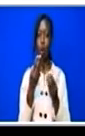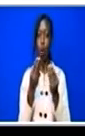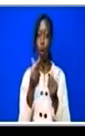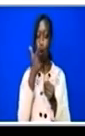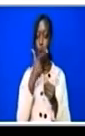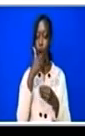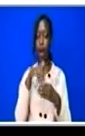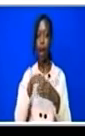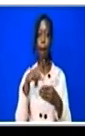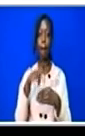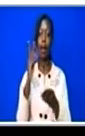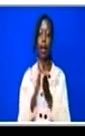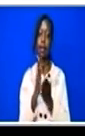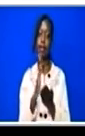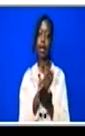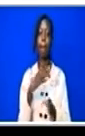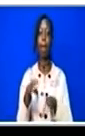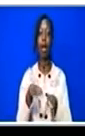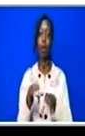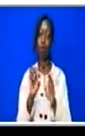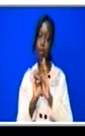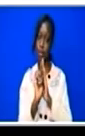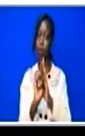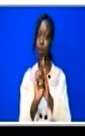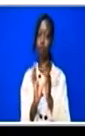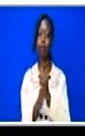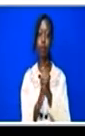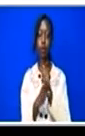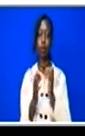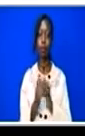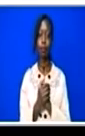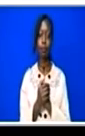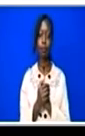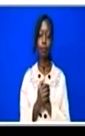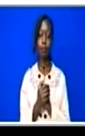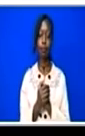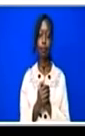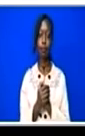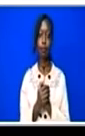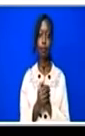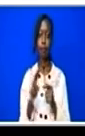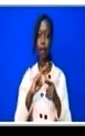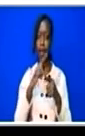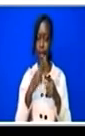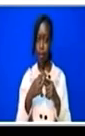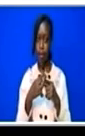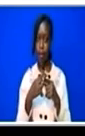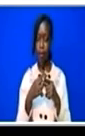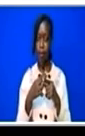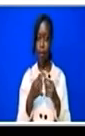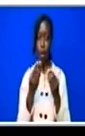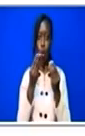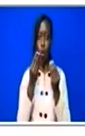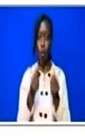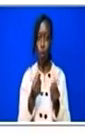right. You have put it so well. Some animals such as fish. Fish. Good. Then oils. Now come to